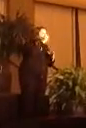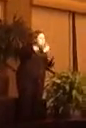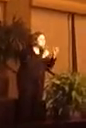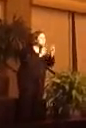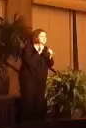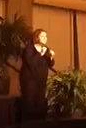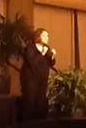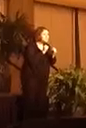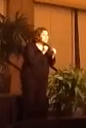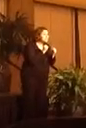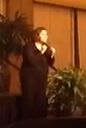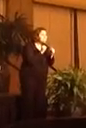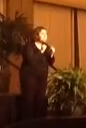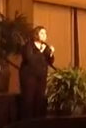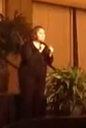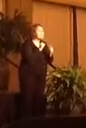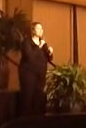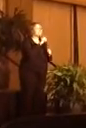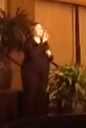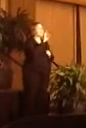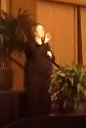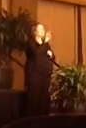Anyone? Foreskin.